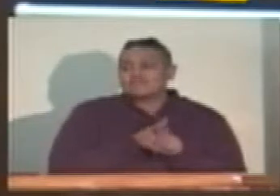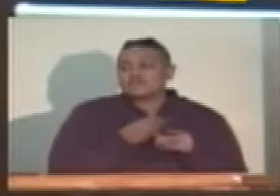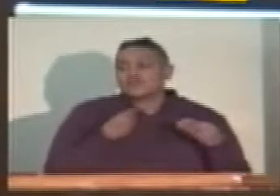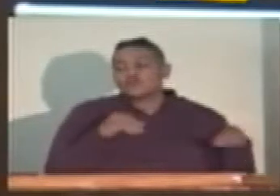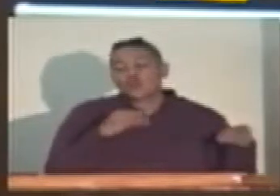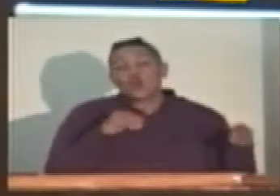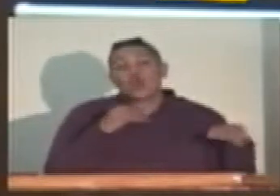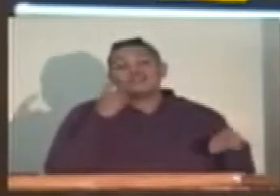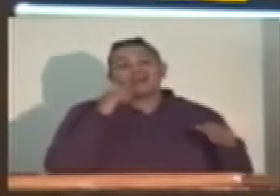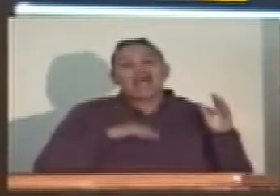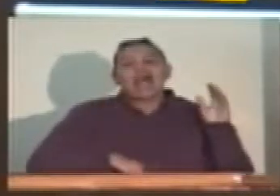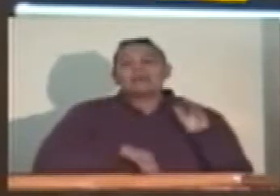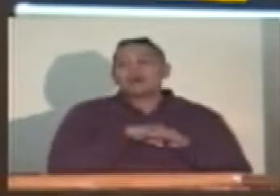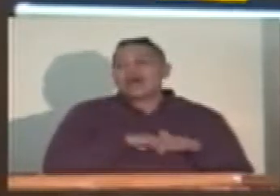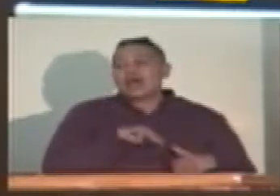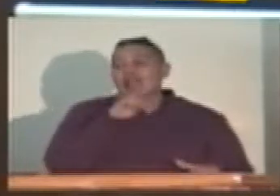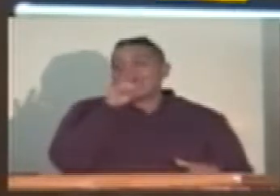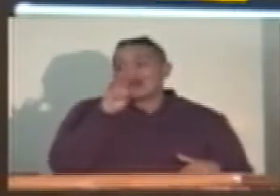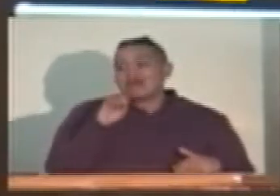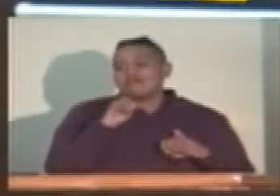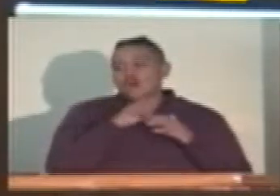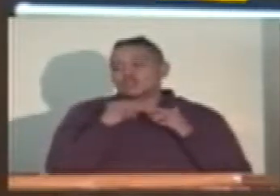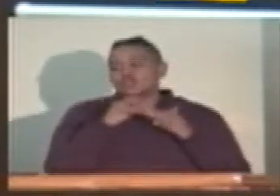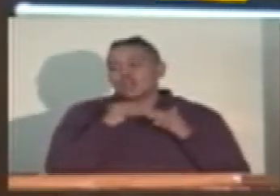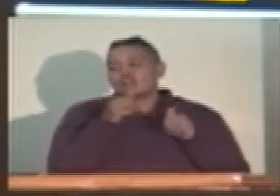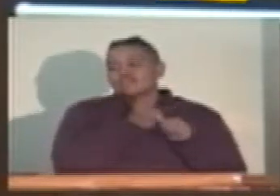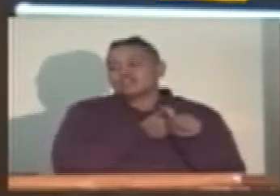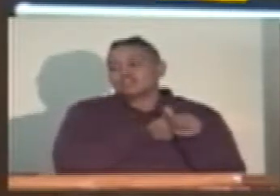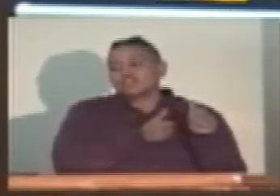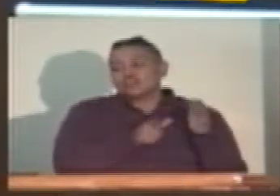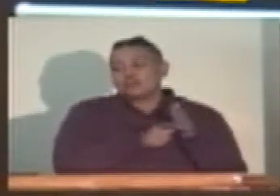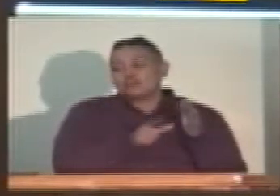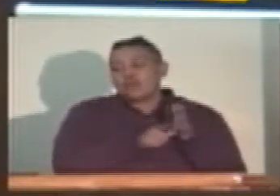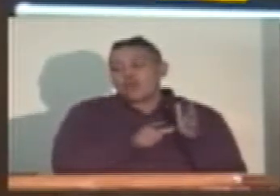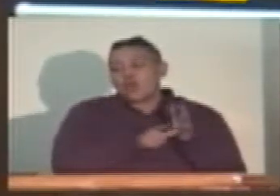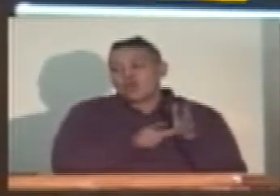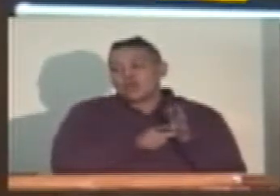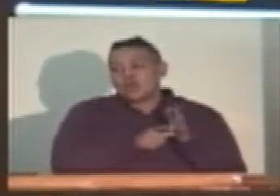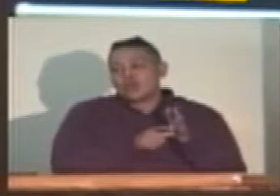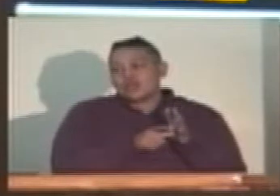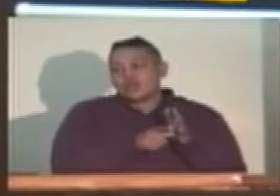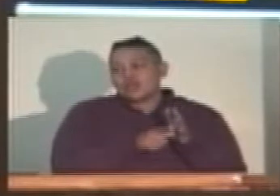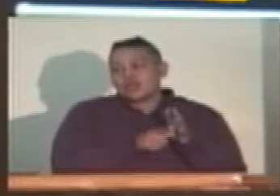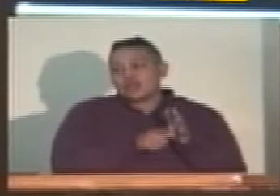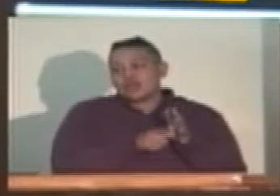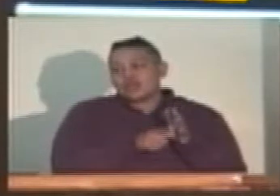maximum of $40 per pound.